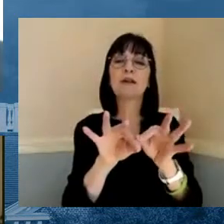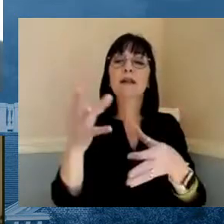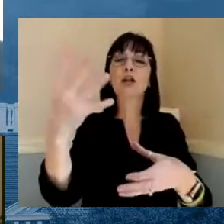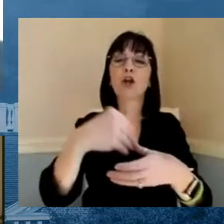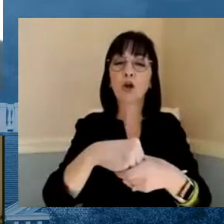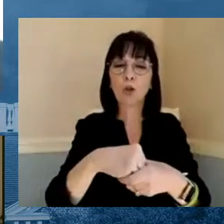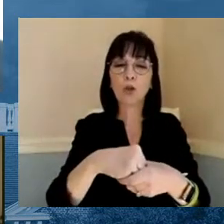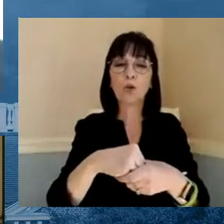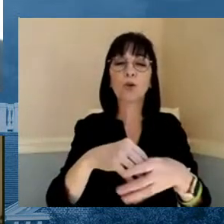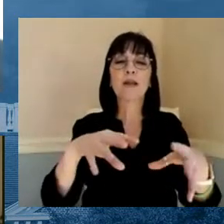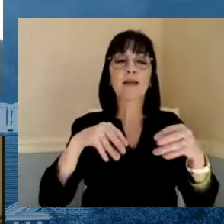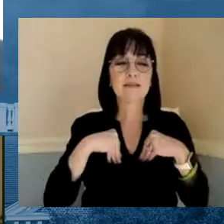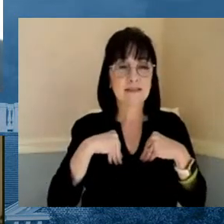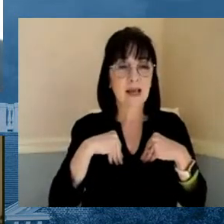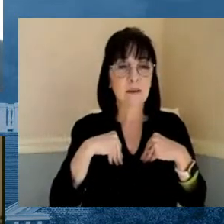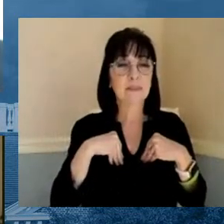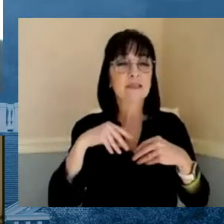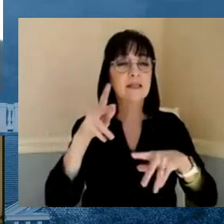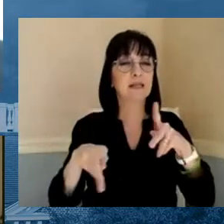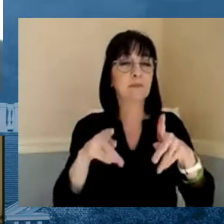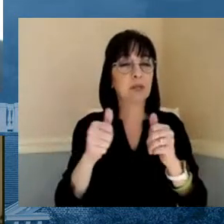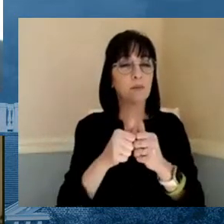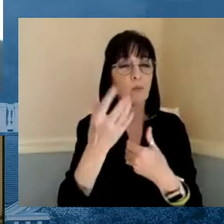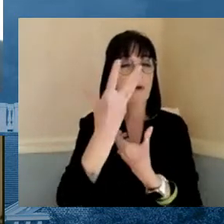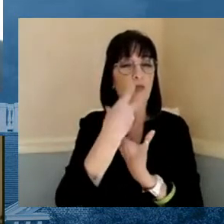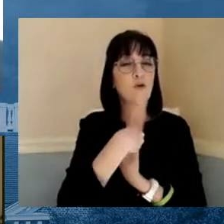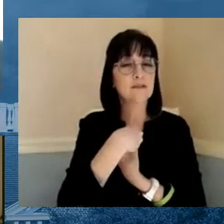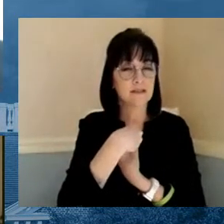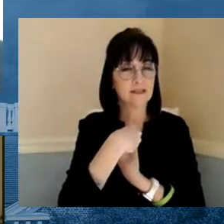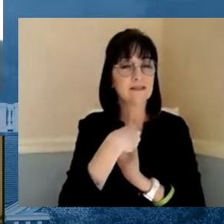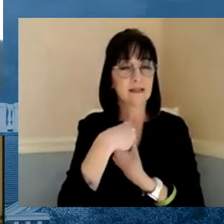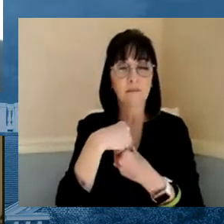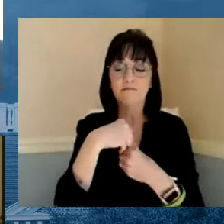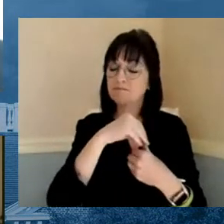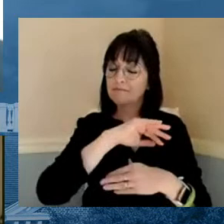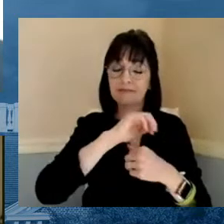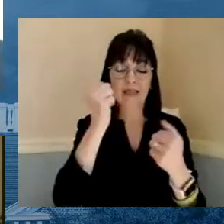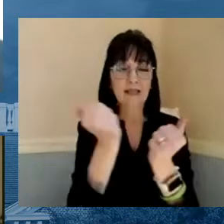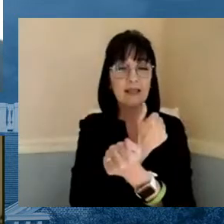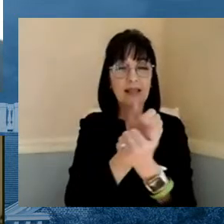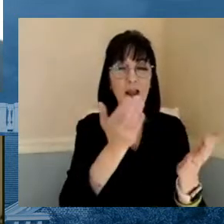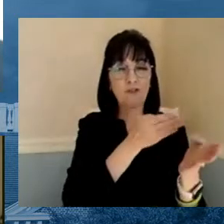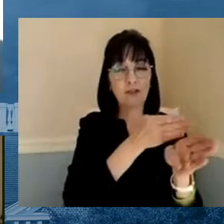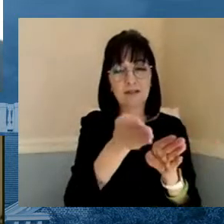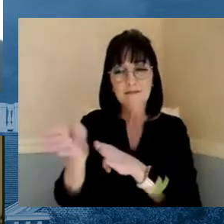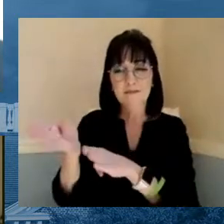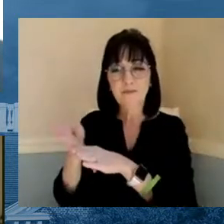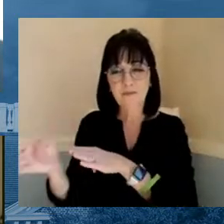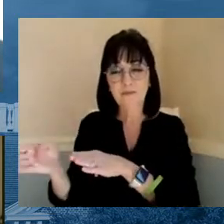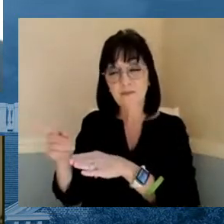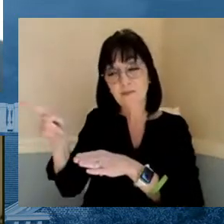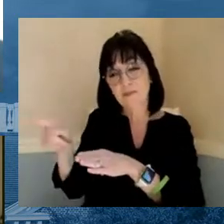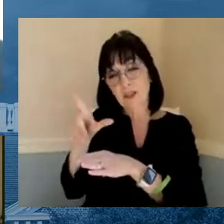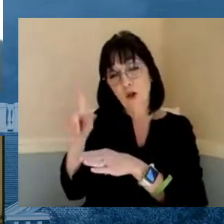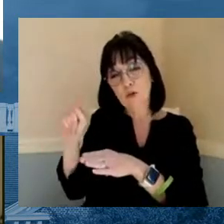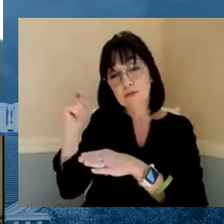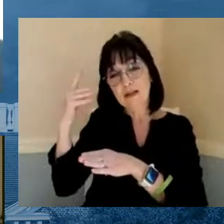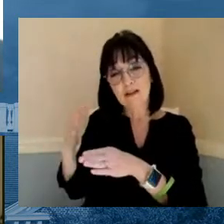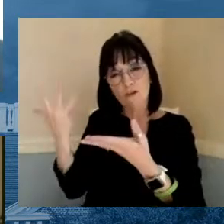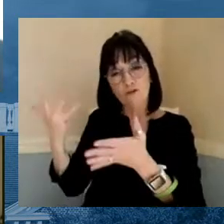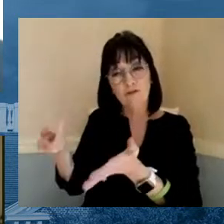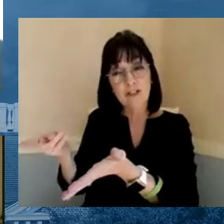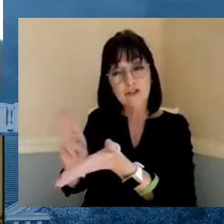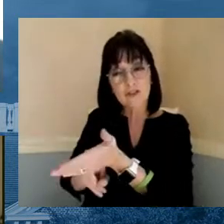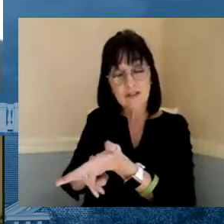autism in all aspects of life. Our Lieutenant Governor has already signed it, and